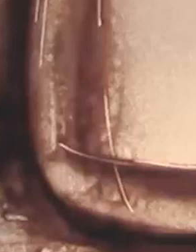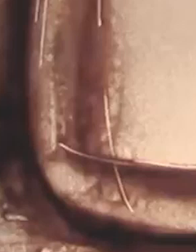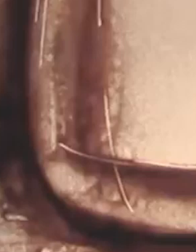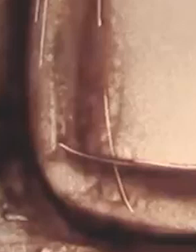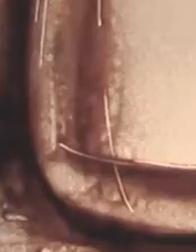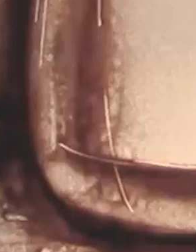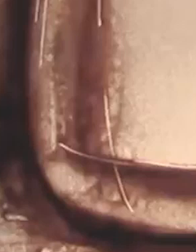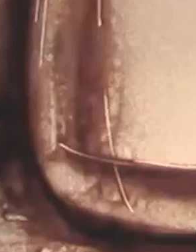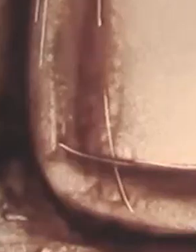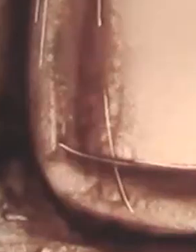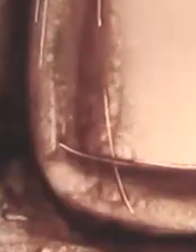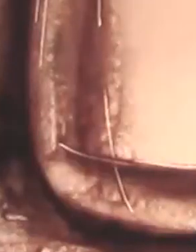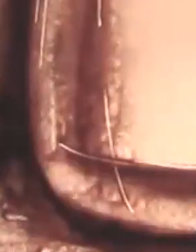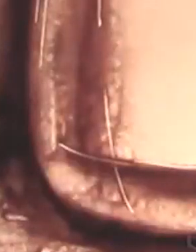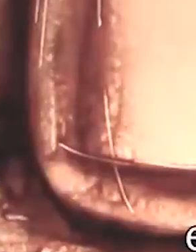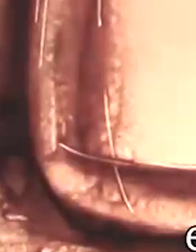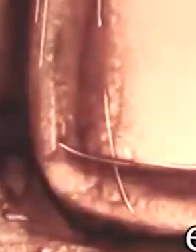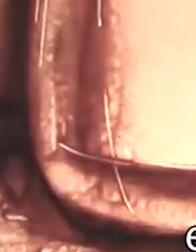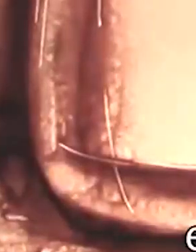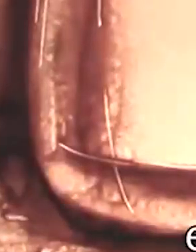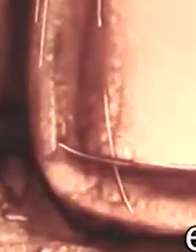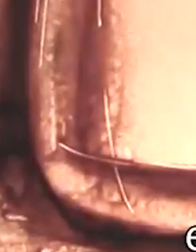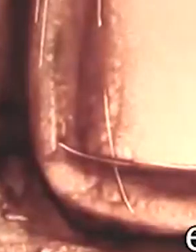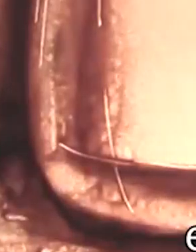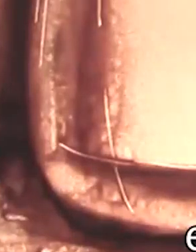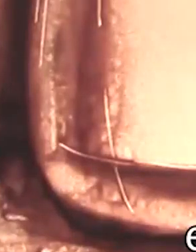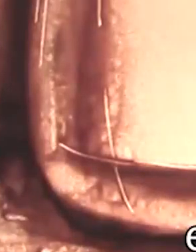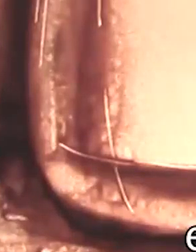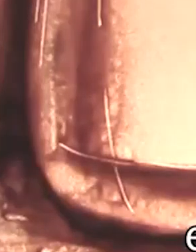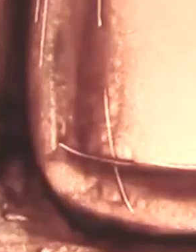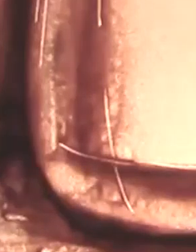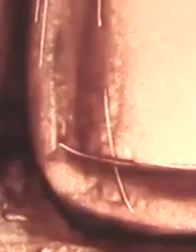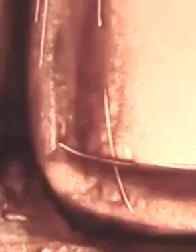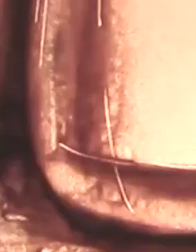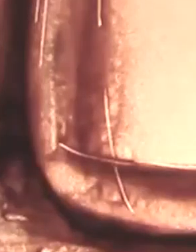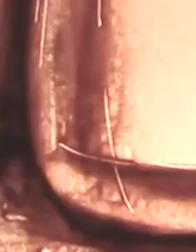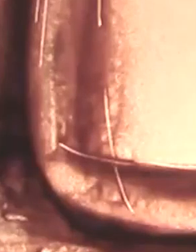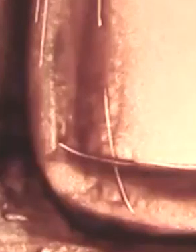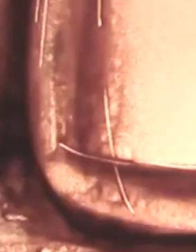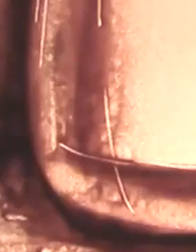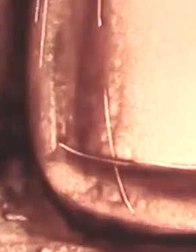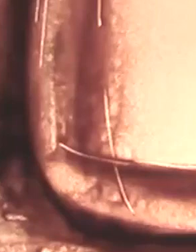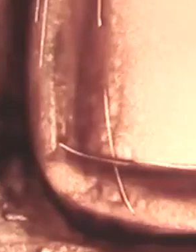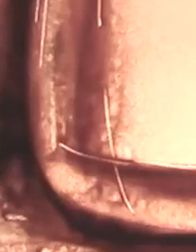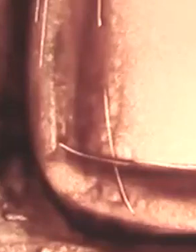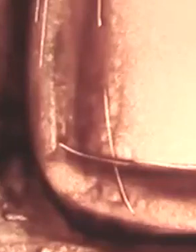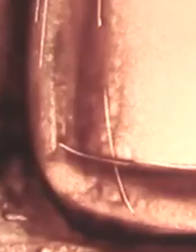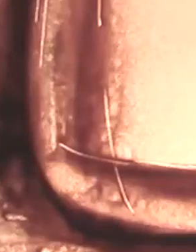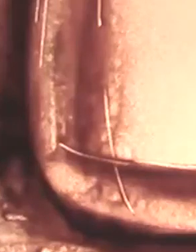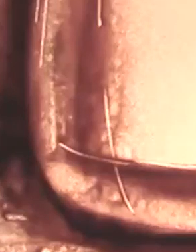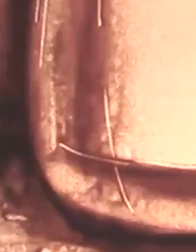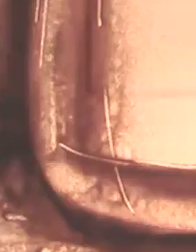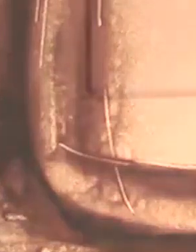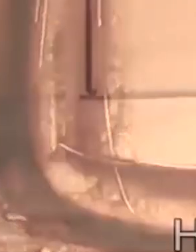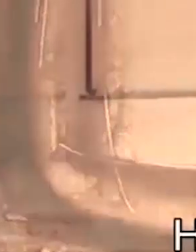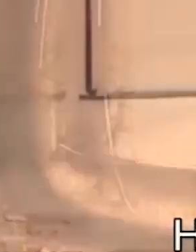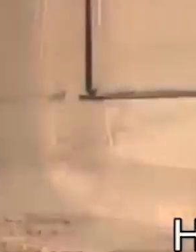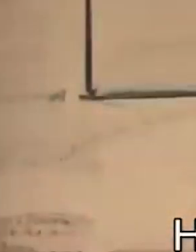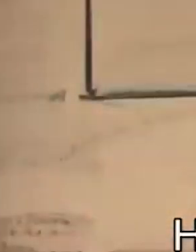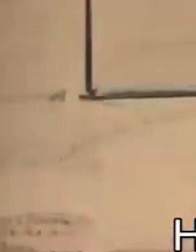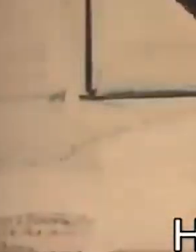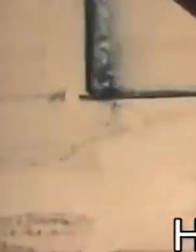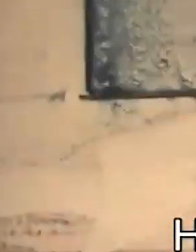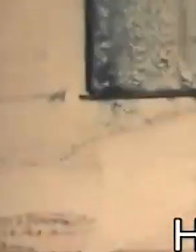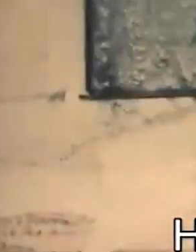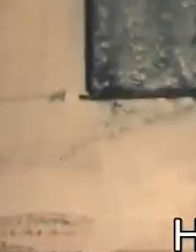billion kilowatt hours of electricity, equivalent to a reduction in carbon emissions of over 730,000 tons. Huawei's